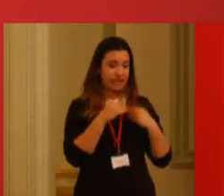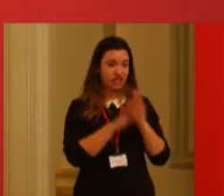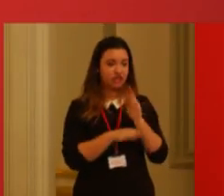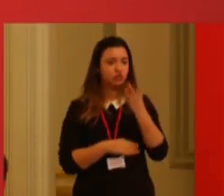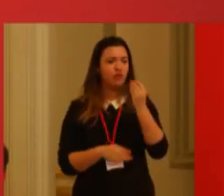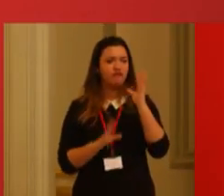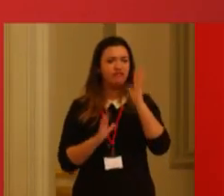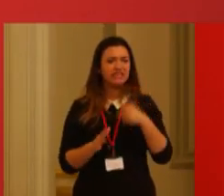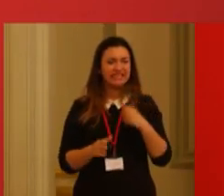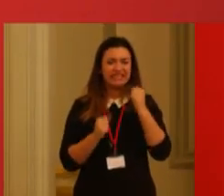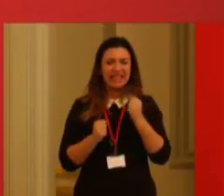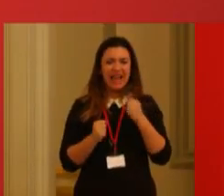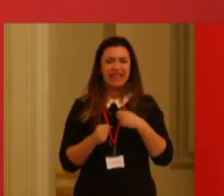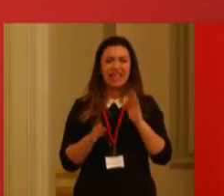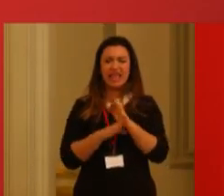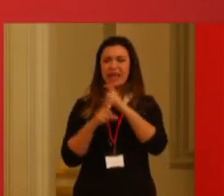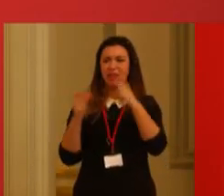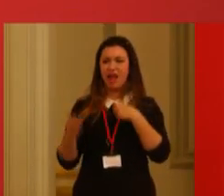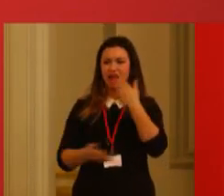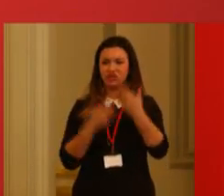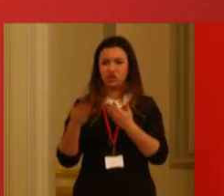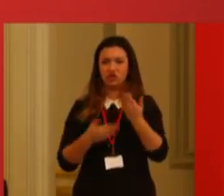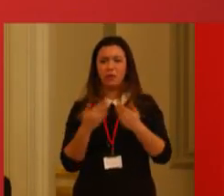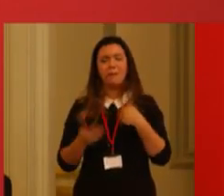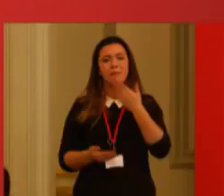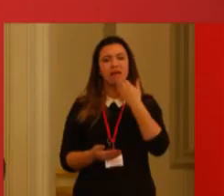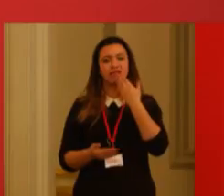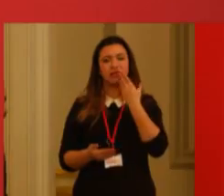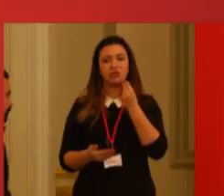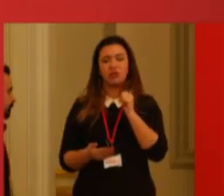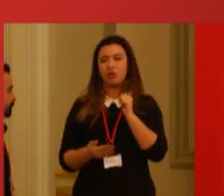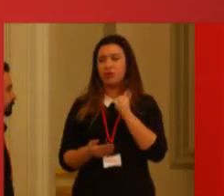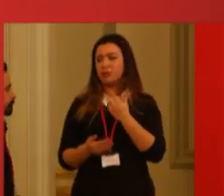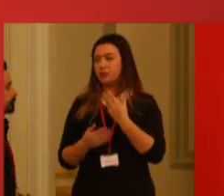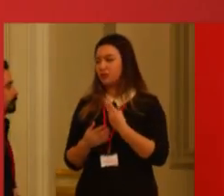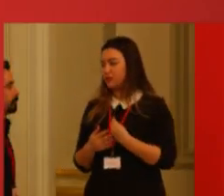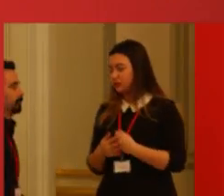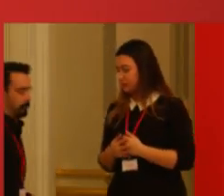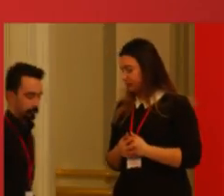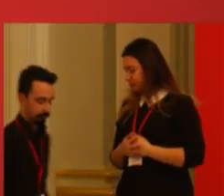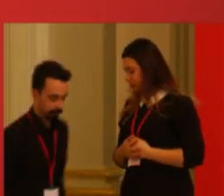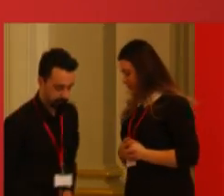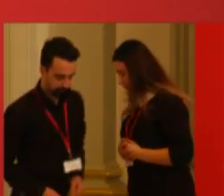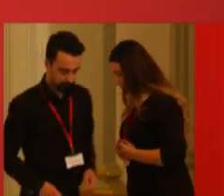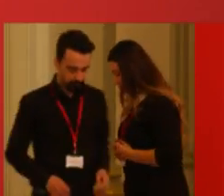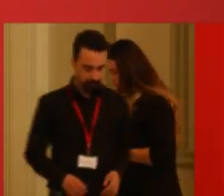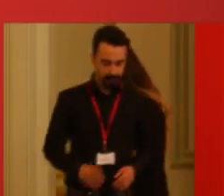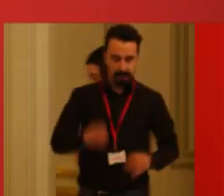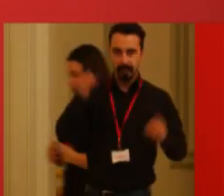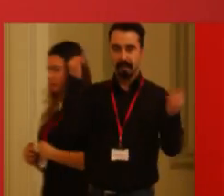peers, there used to be a great deal of straitjacketing. And because we lived